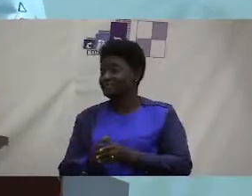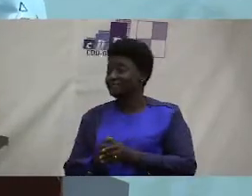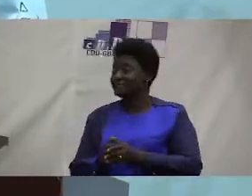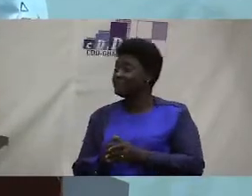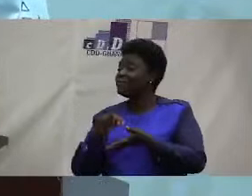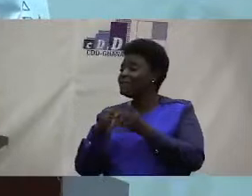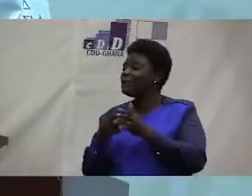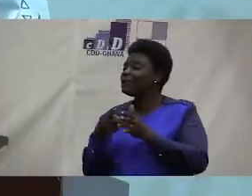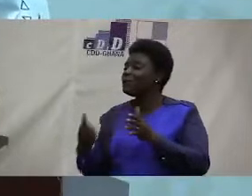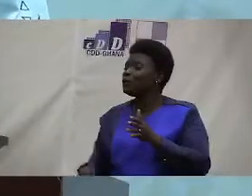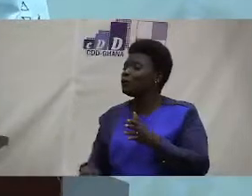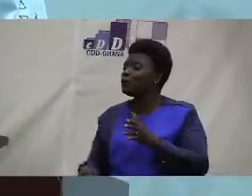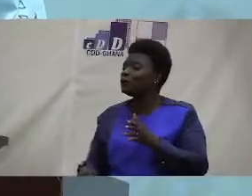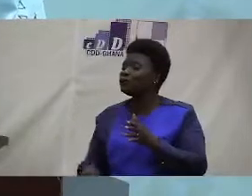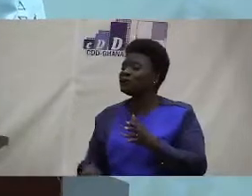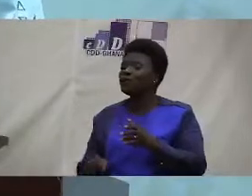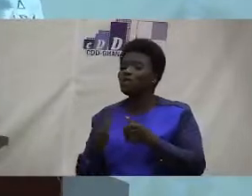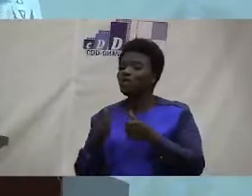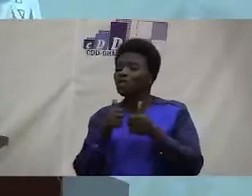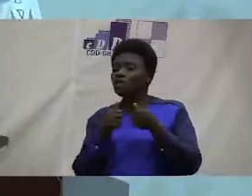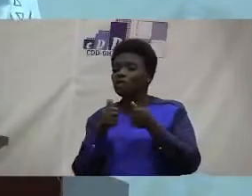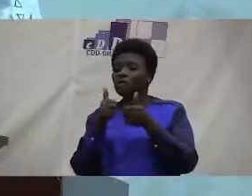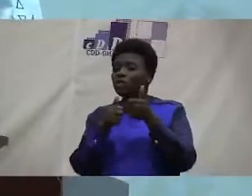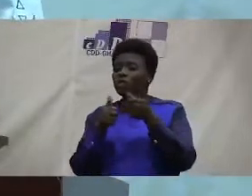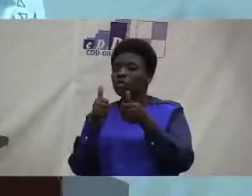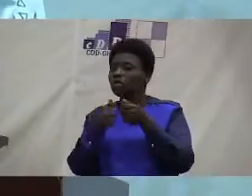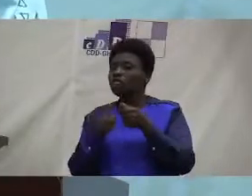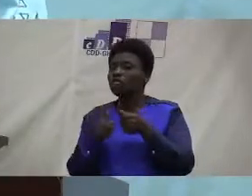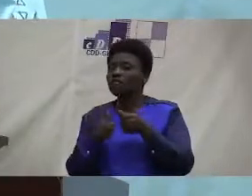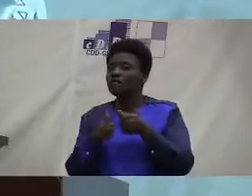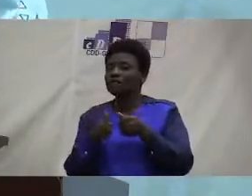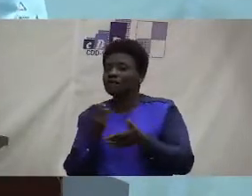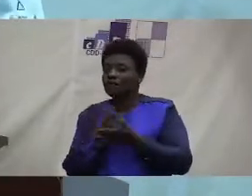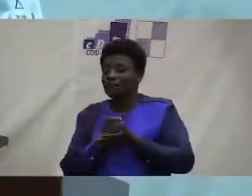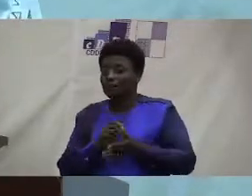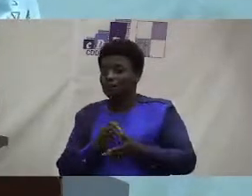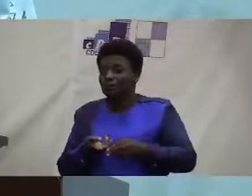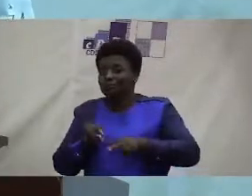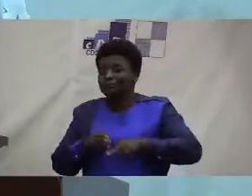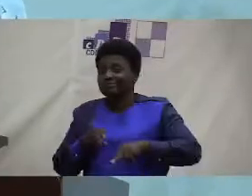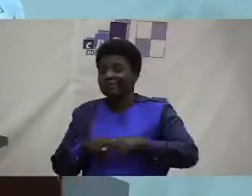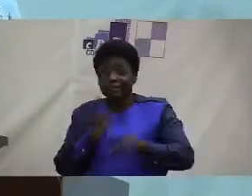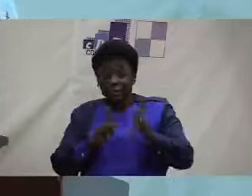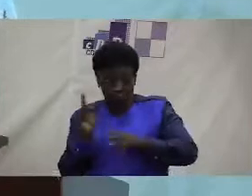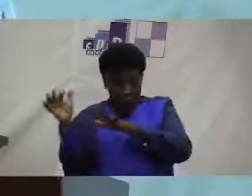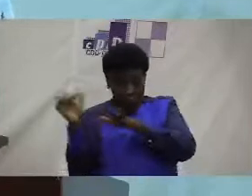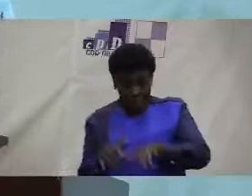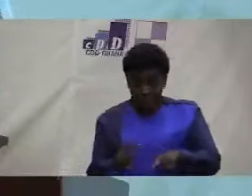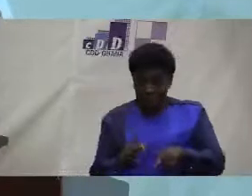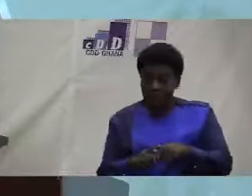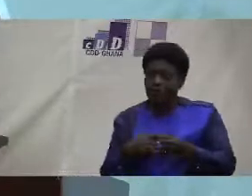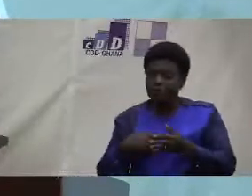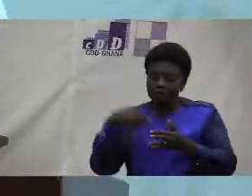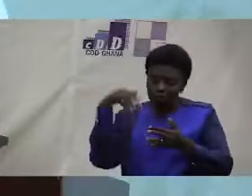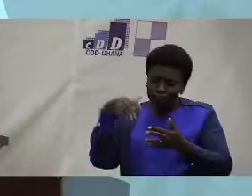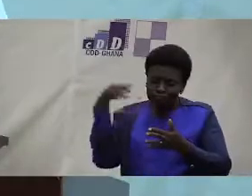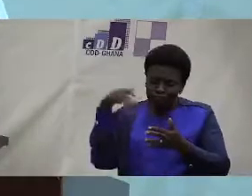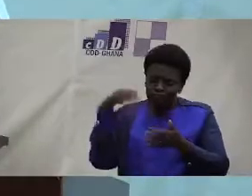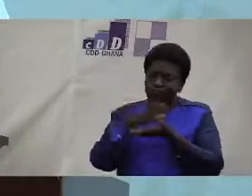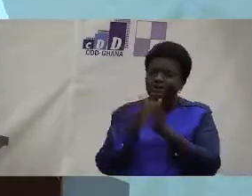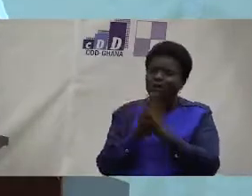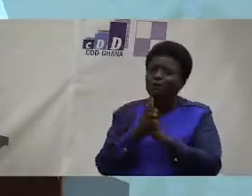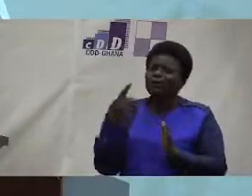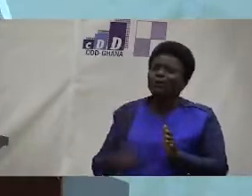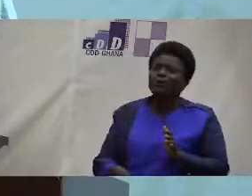is insults. Because he said people came here to study to be propaganda